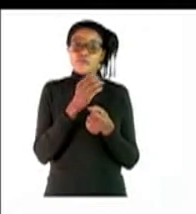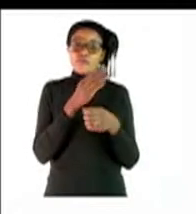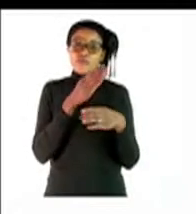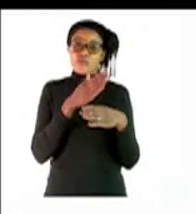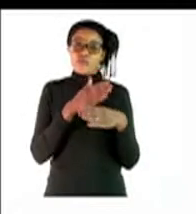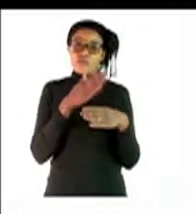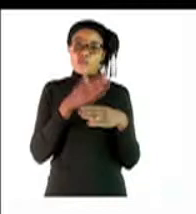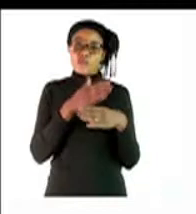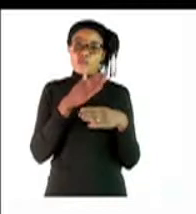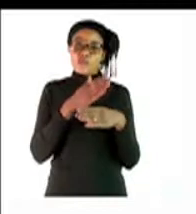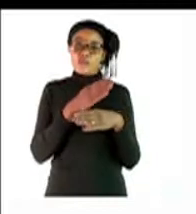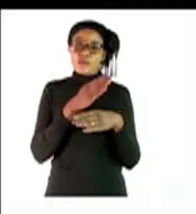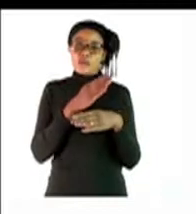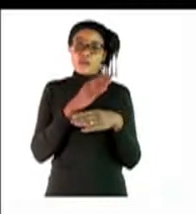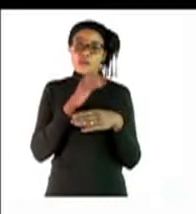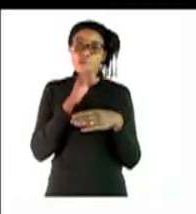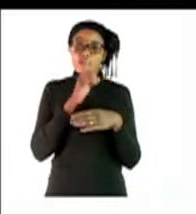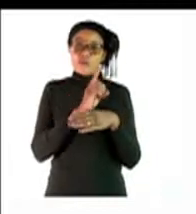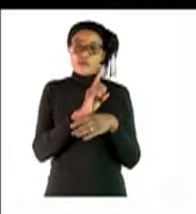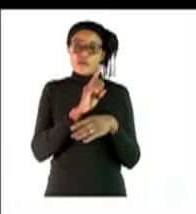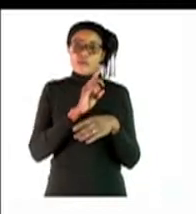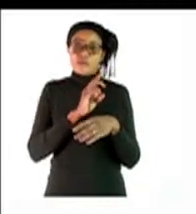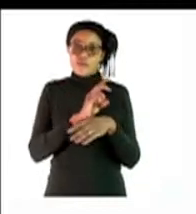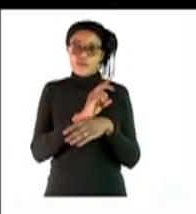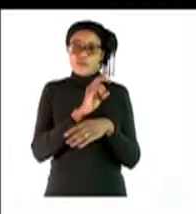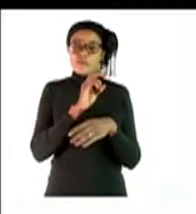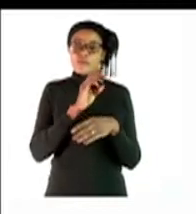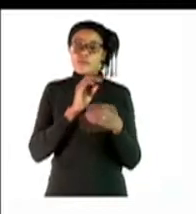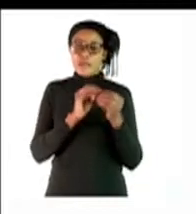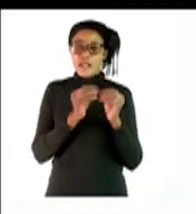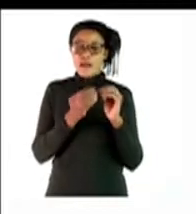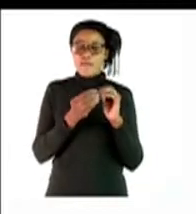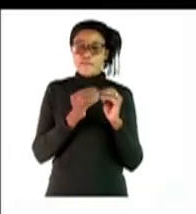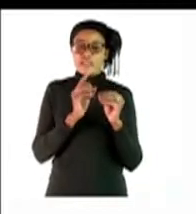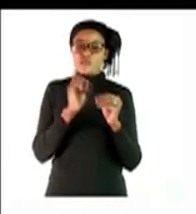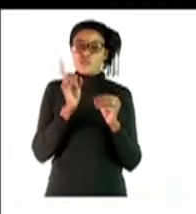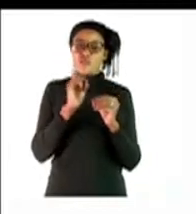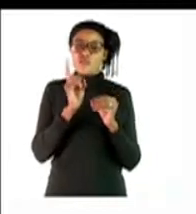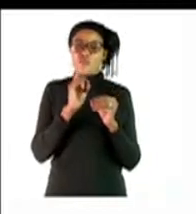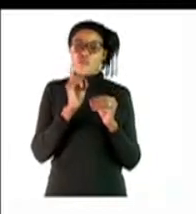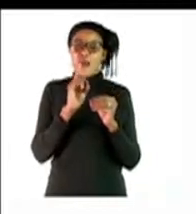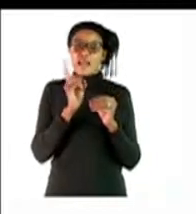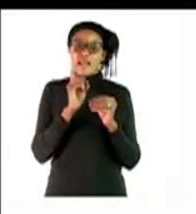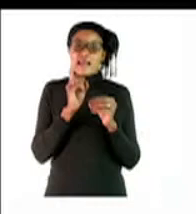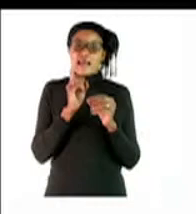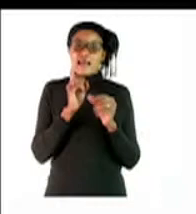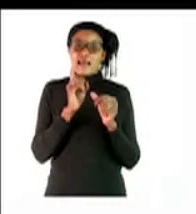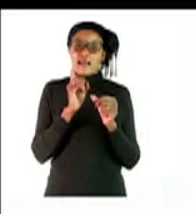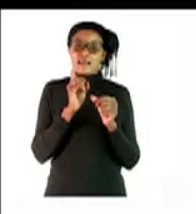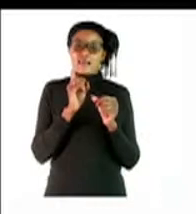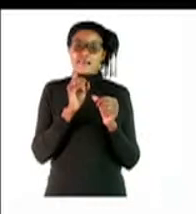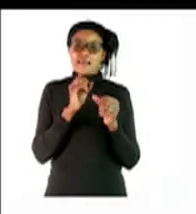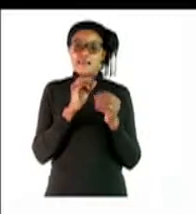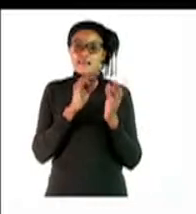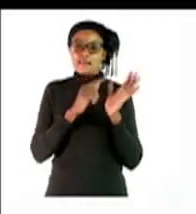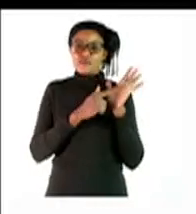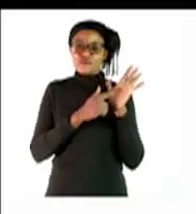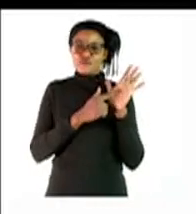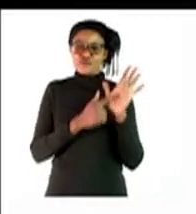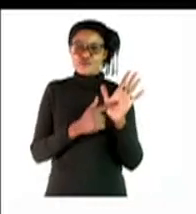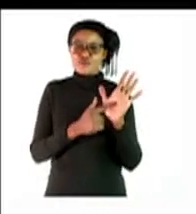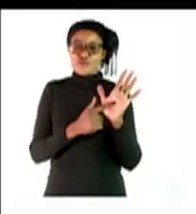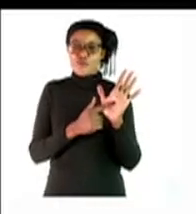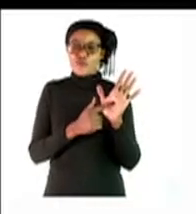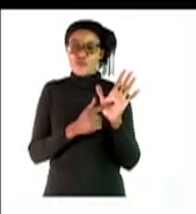ordinal numbers. What is ordinal numbers? Ordinal numbers is